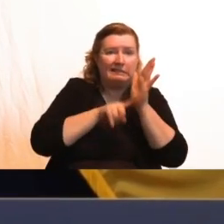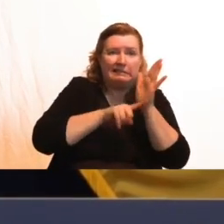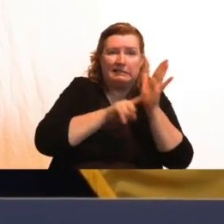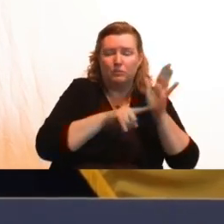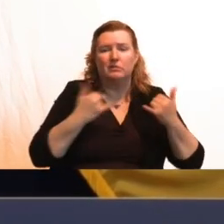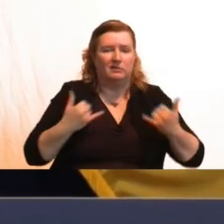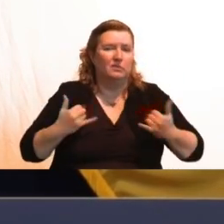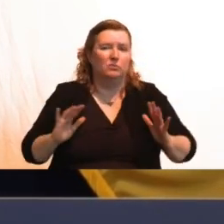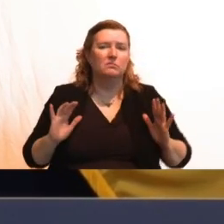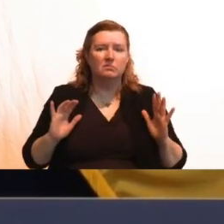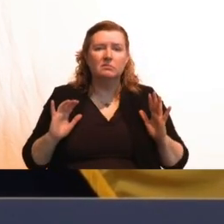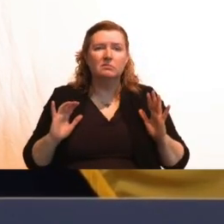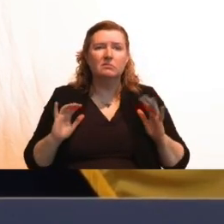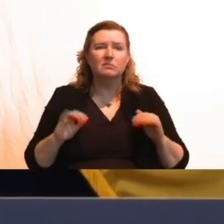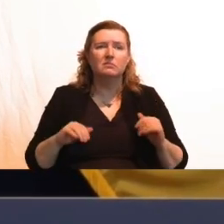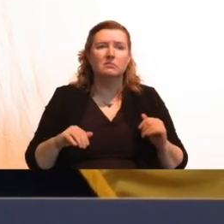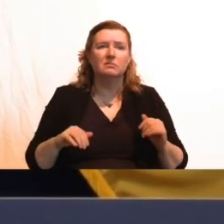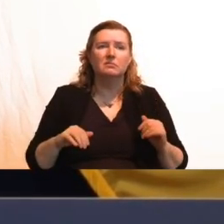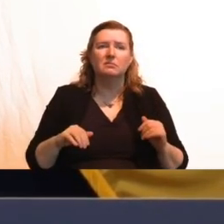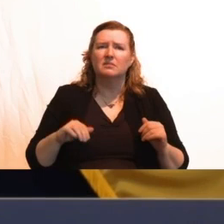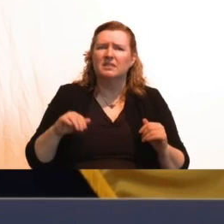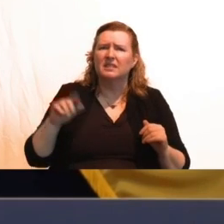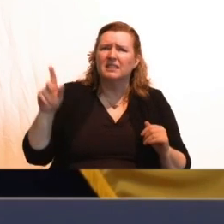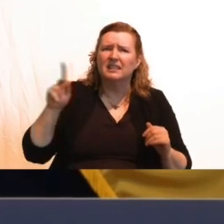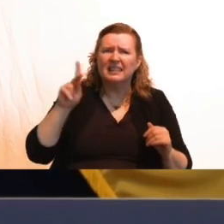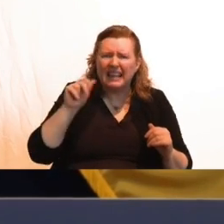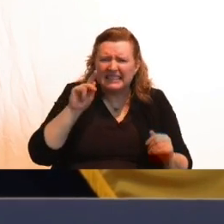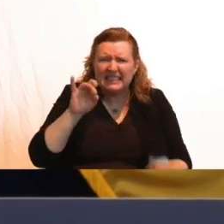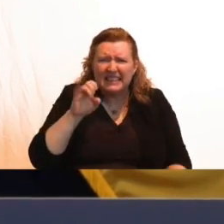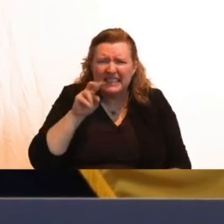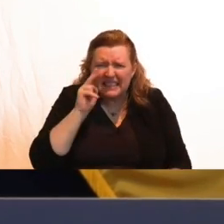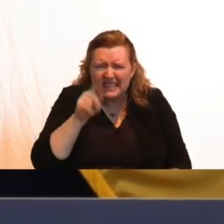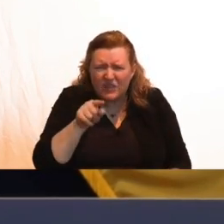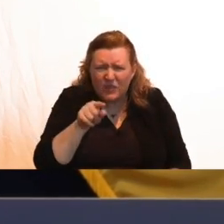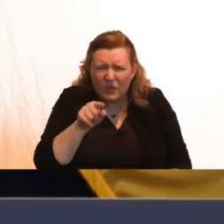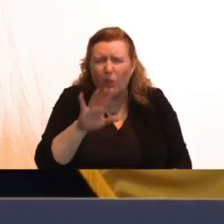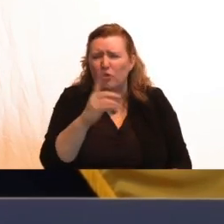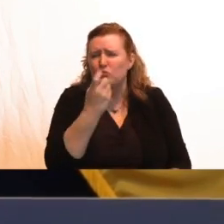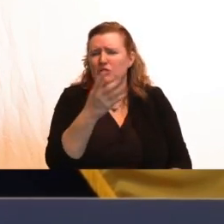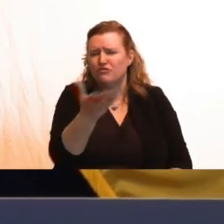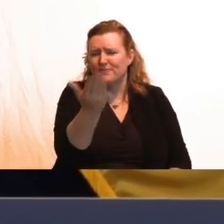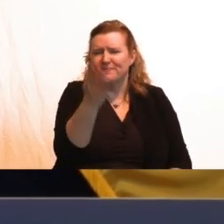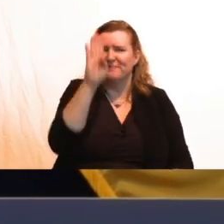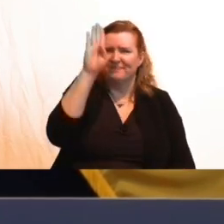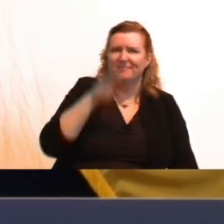Jersey received any of the new treatments in pill form that can be prescribed to people who test positive? Are any